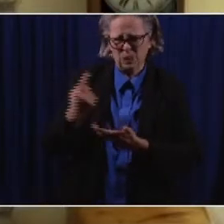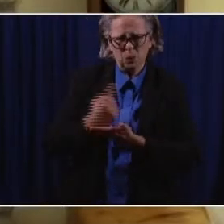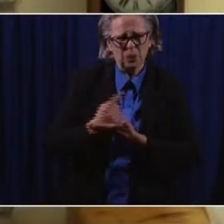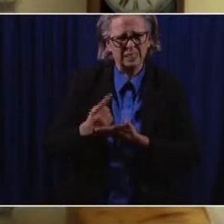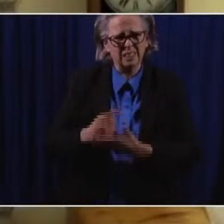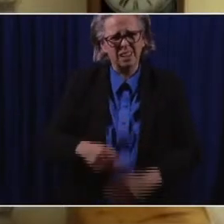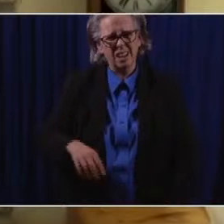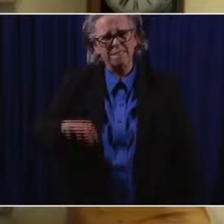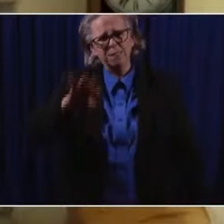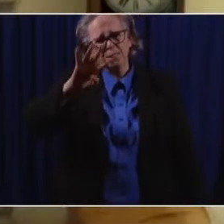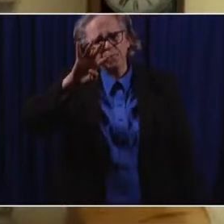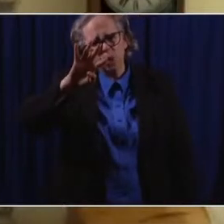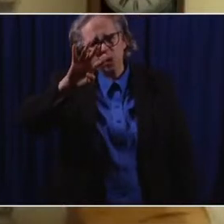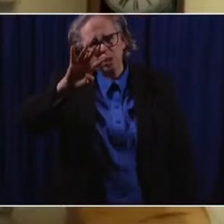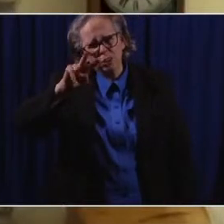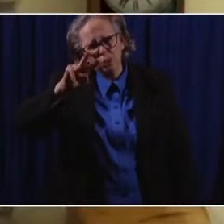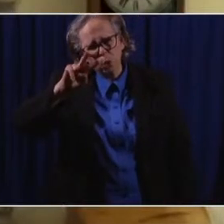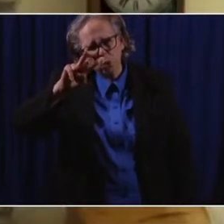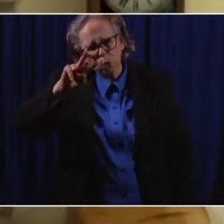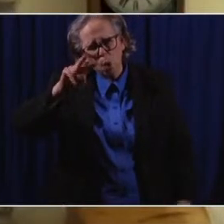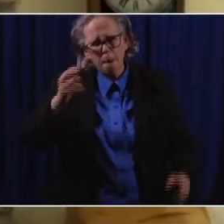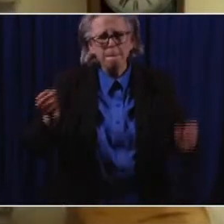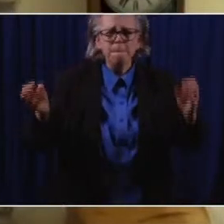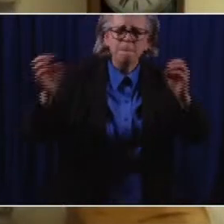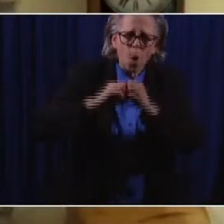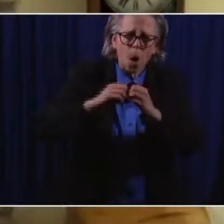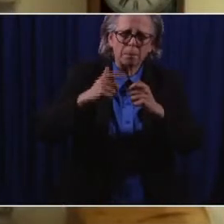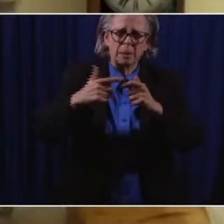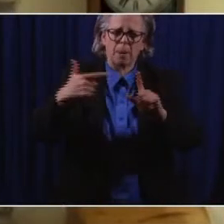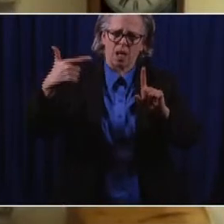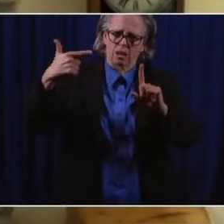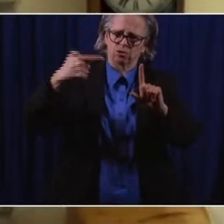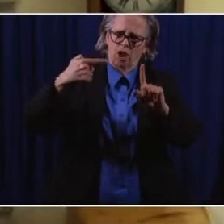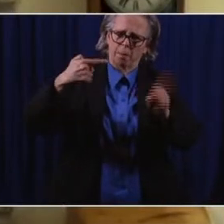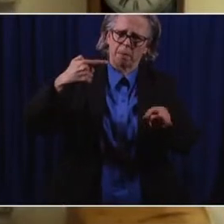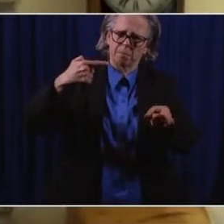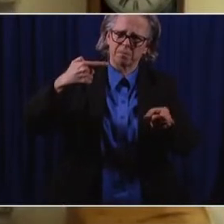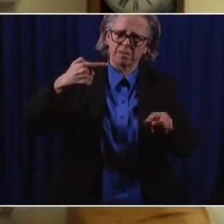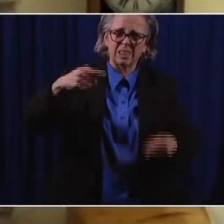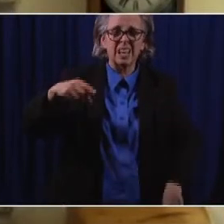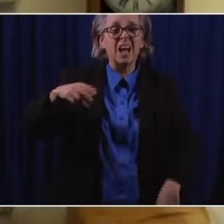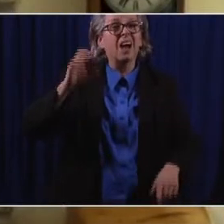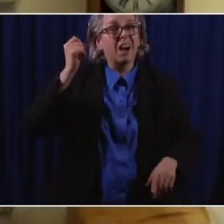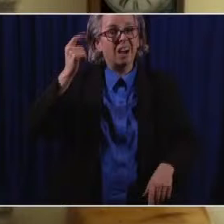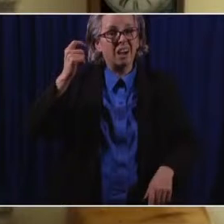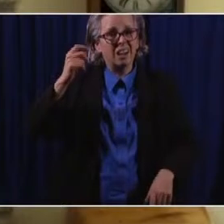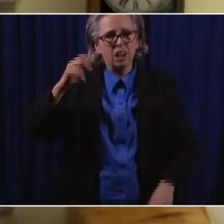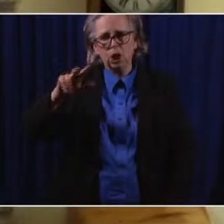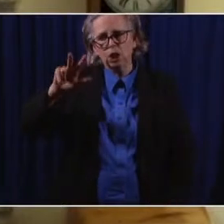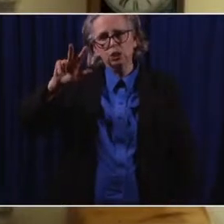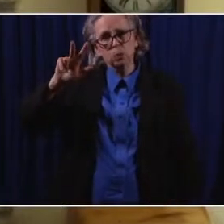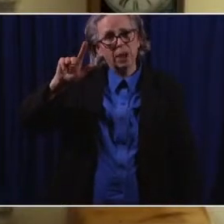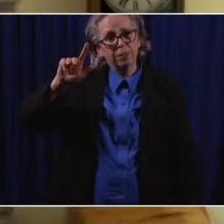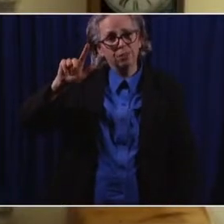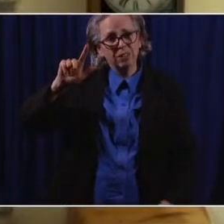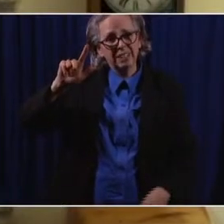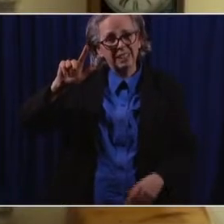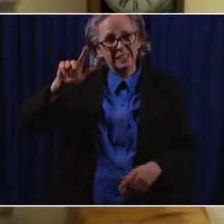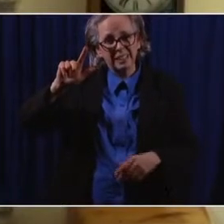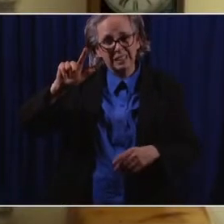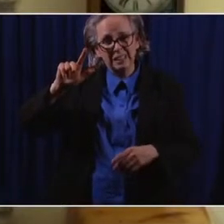in Ohio were shot. More than half of them, 23 men, women, children, have